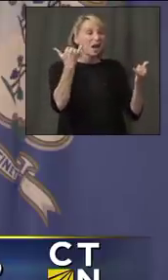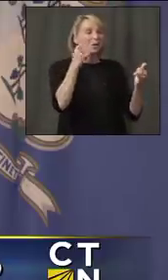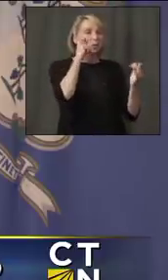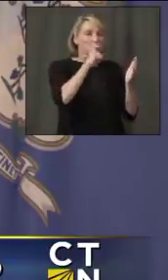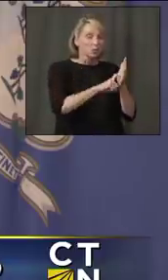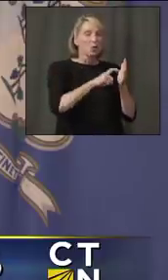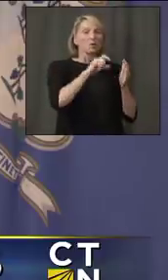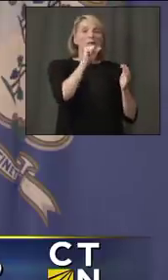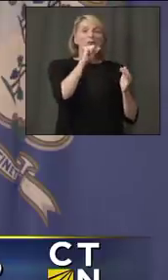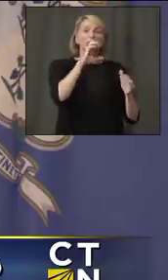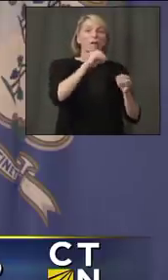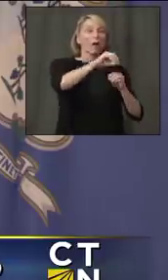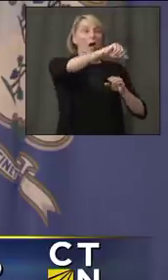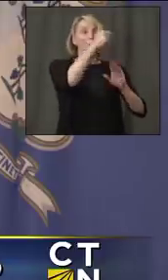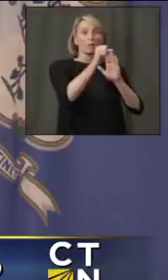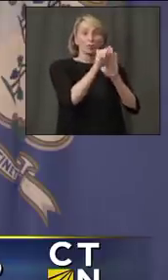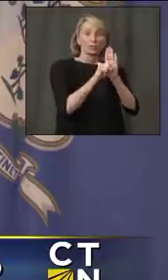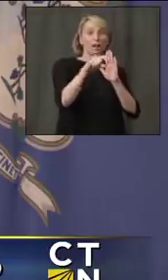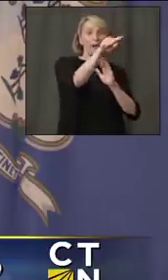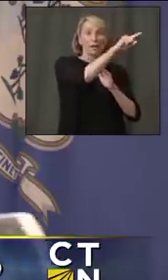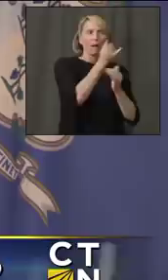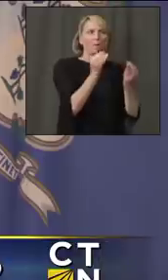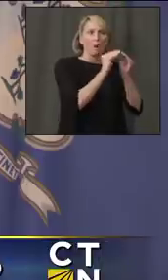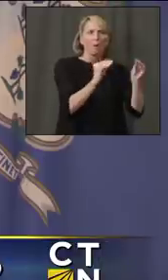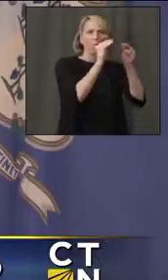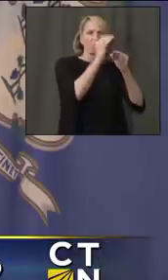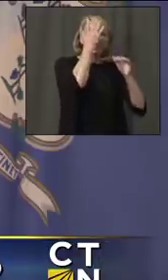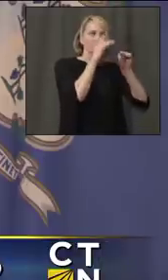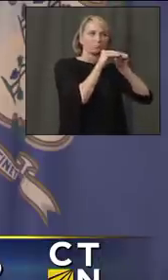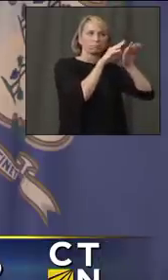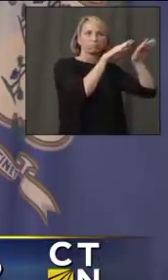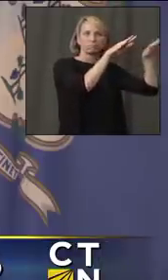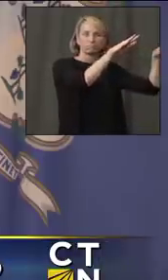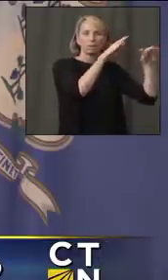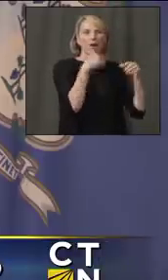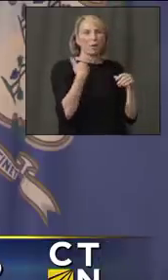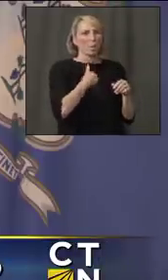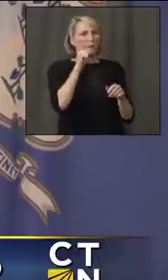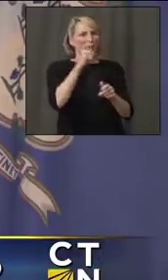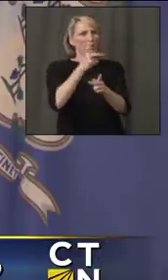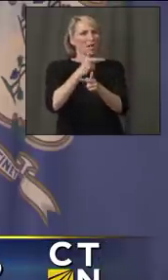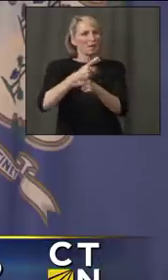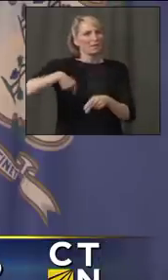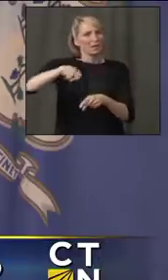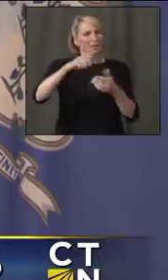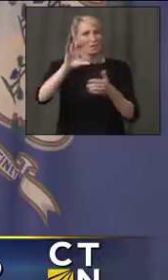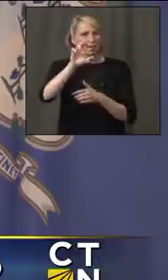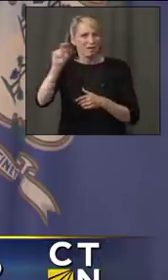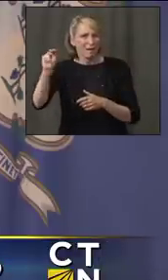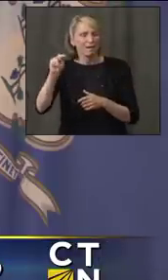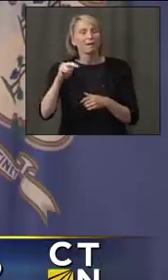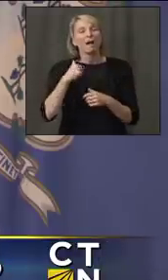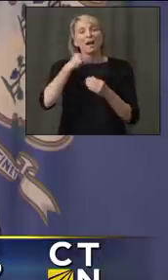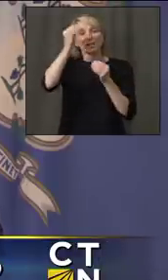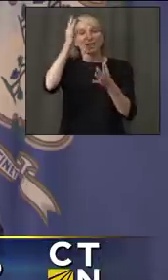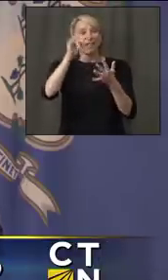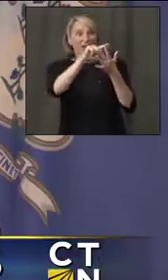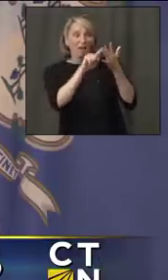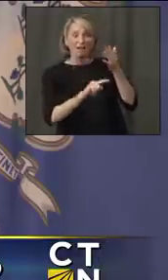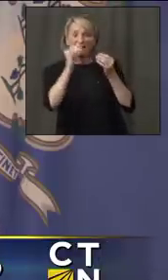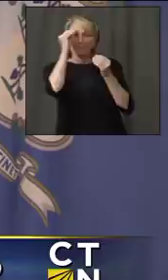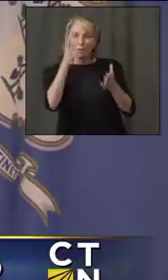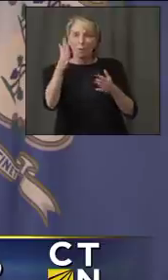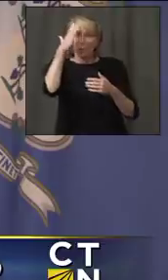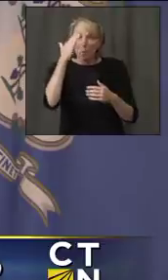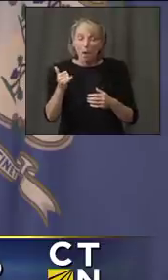going up as well. I tell you all this because I'm paid to worry. I also